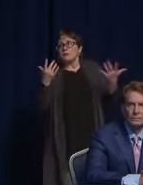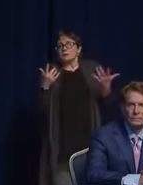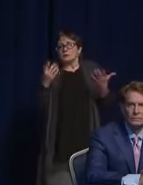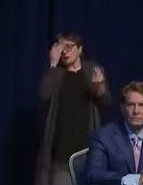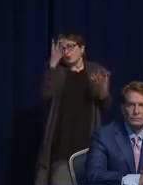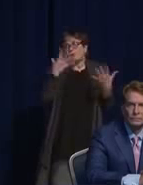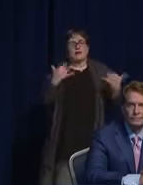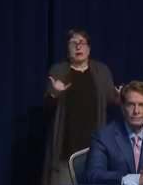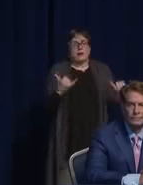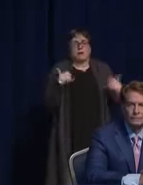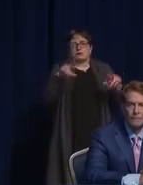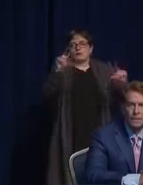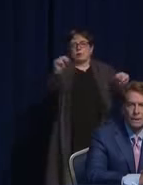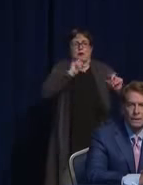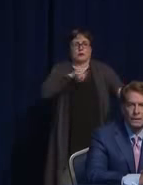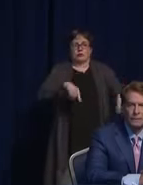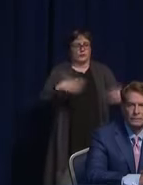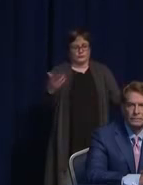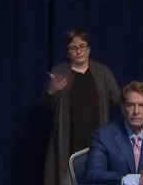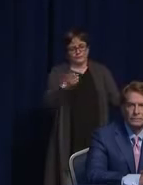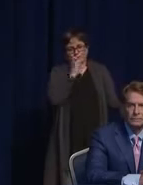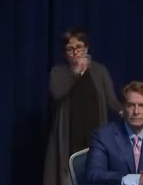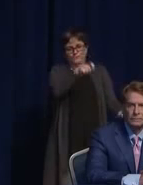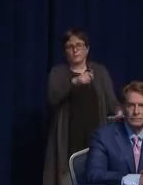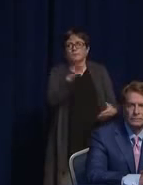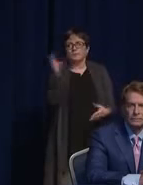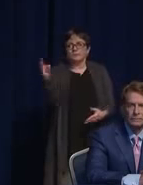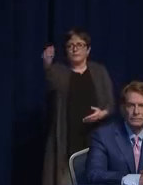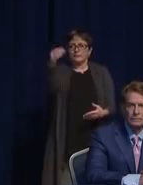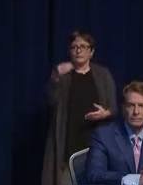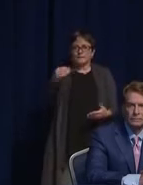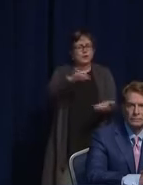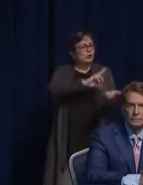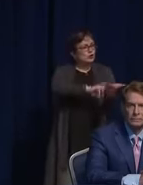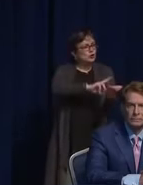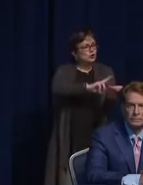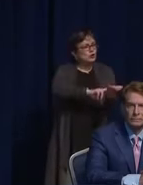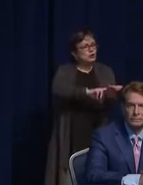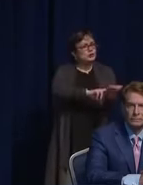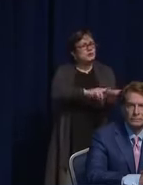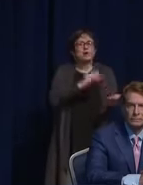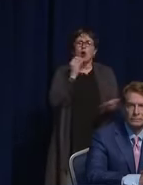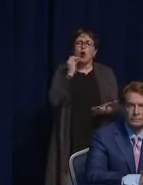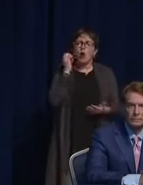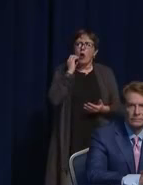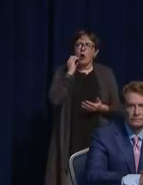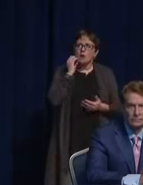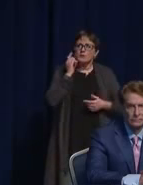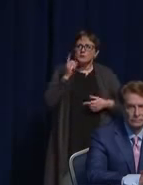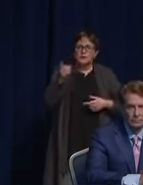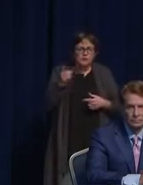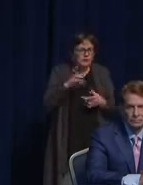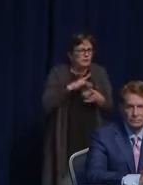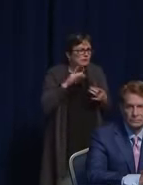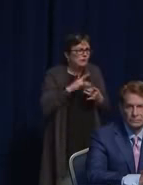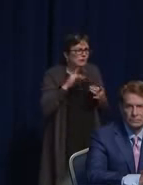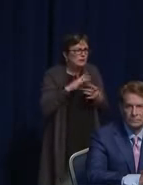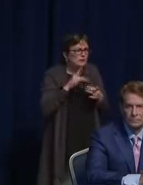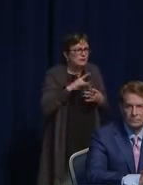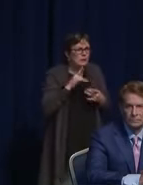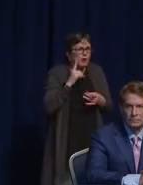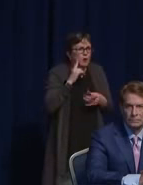Please. The nursing homes, I believe you said that there's evidence of coronavirus in 6 of